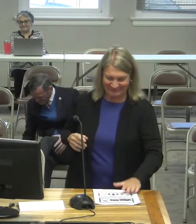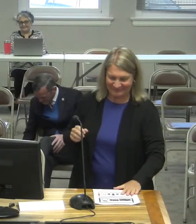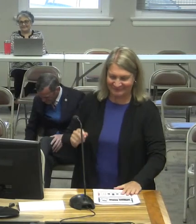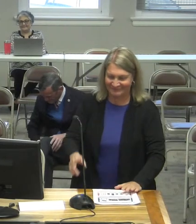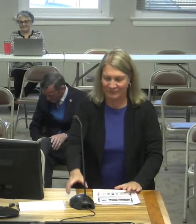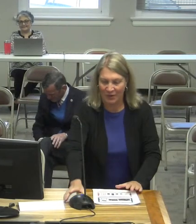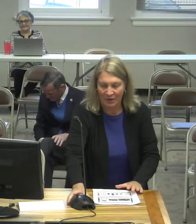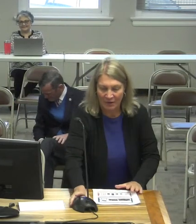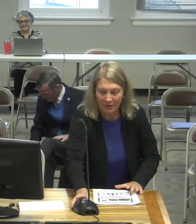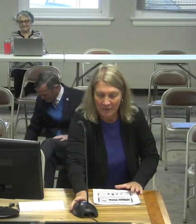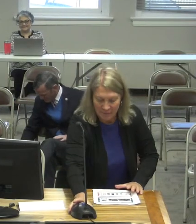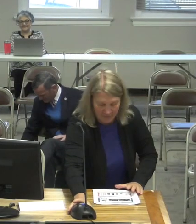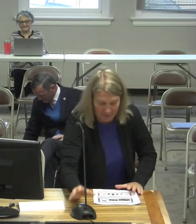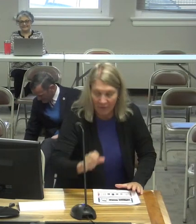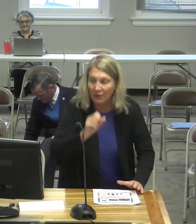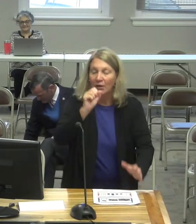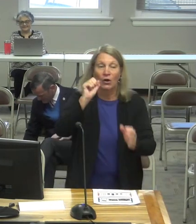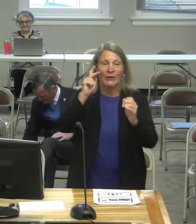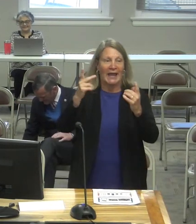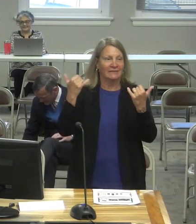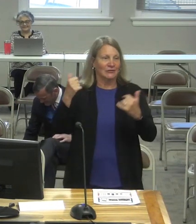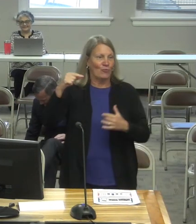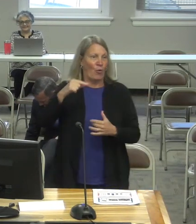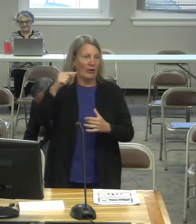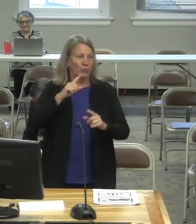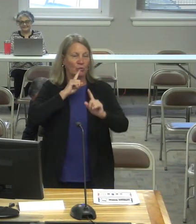so that just really warms my heart